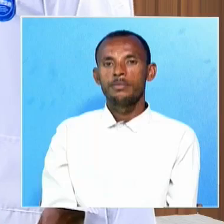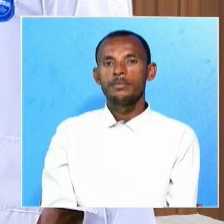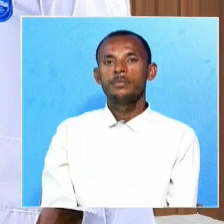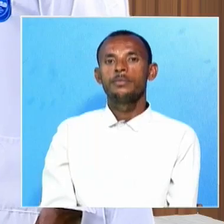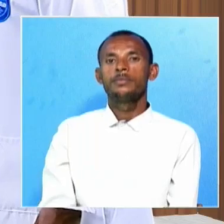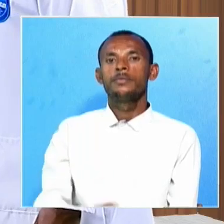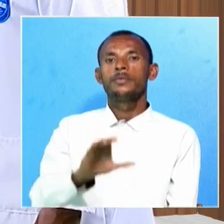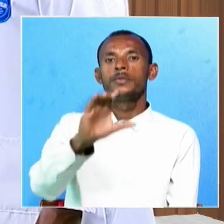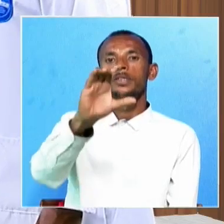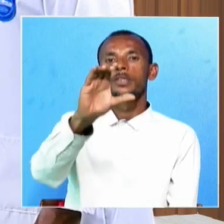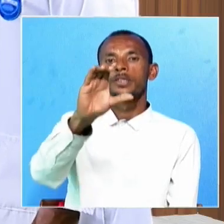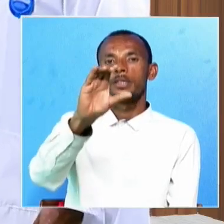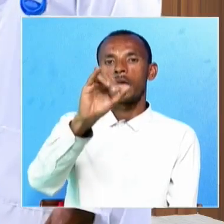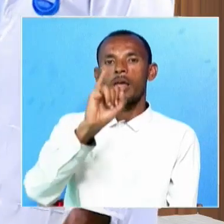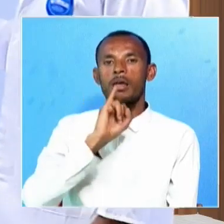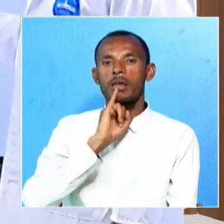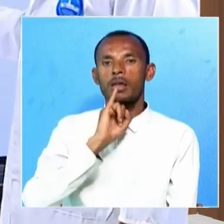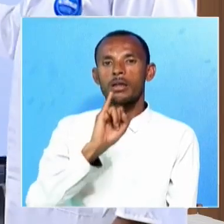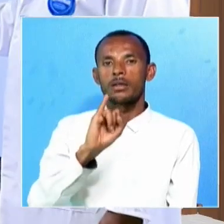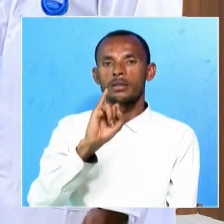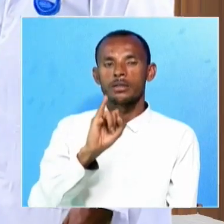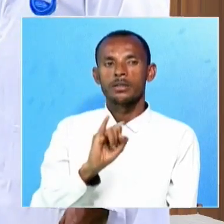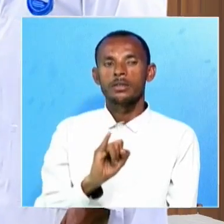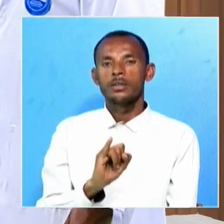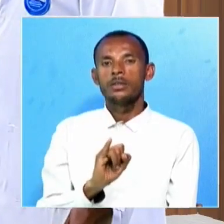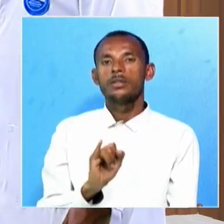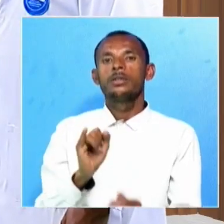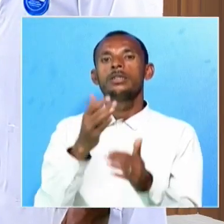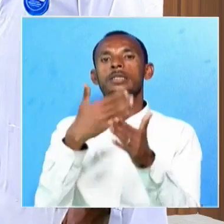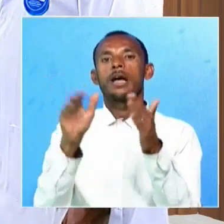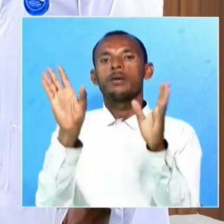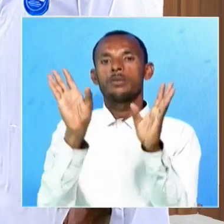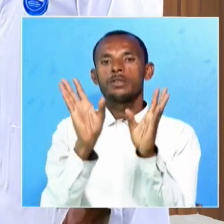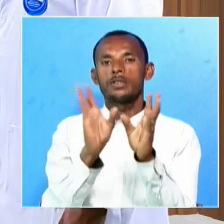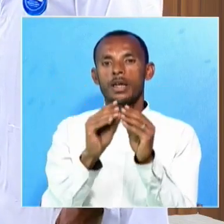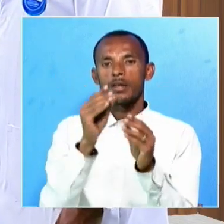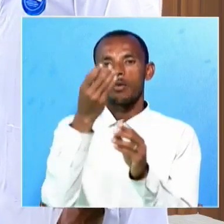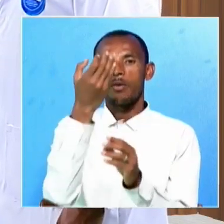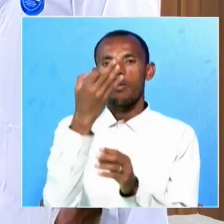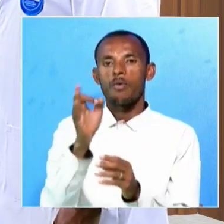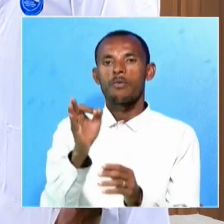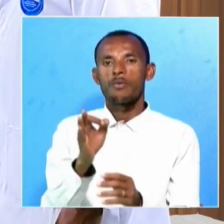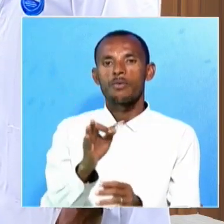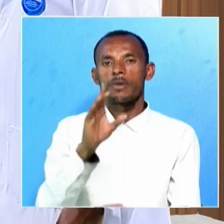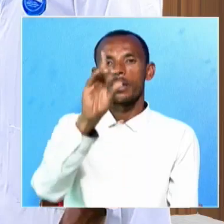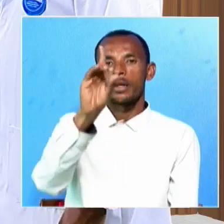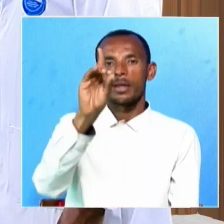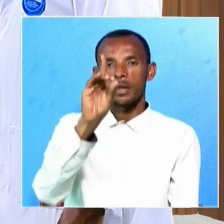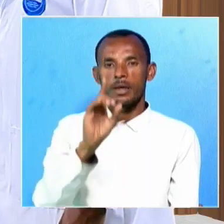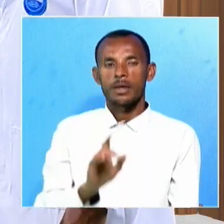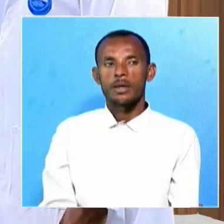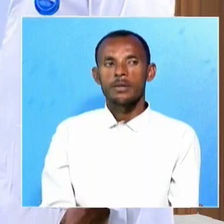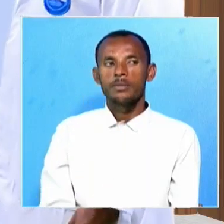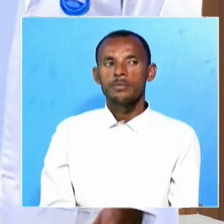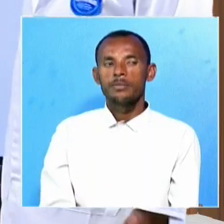C is a subset of D.